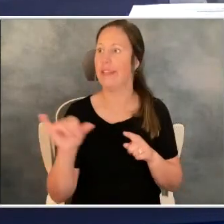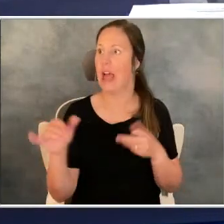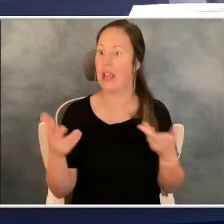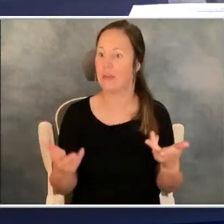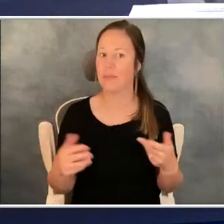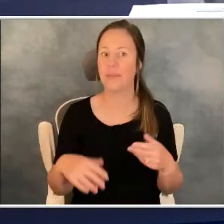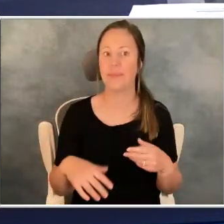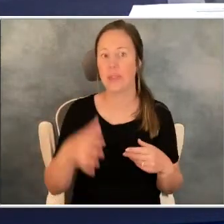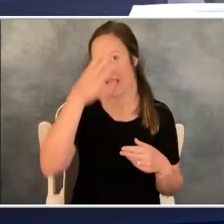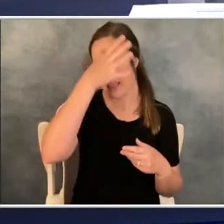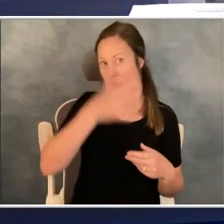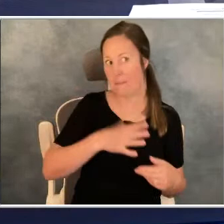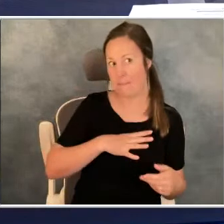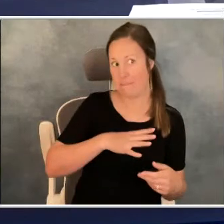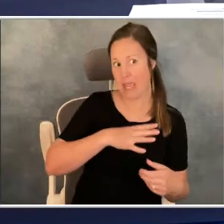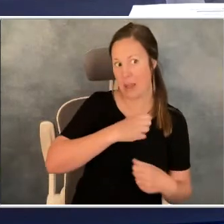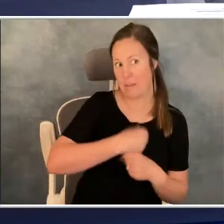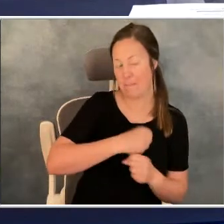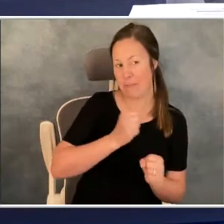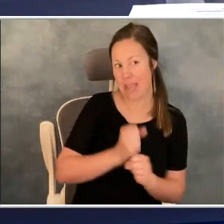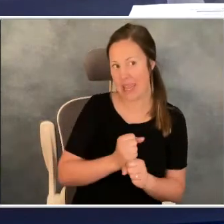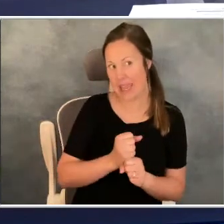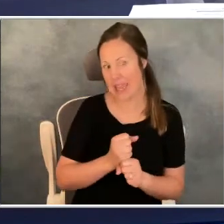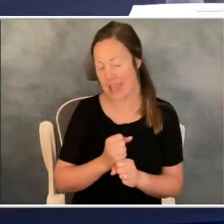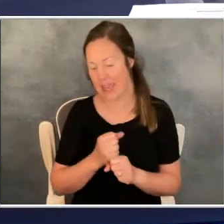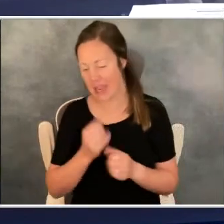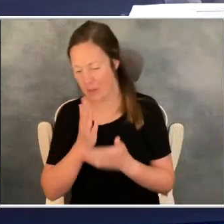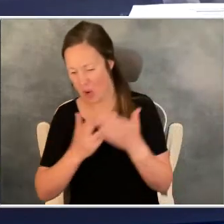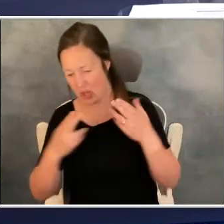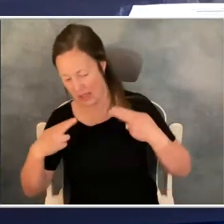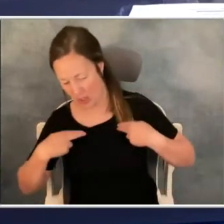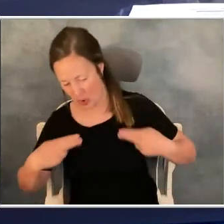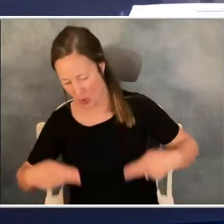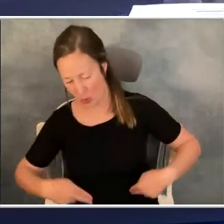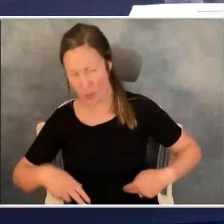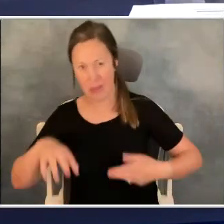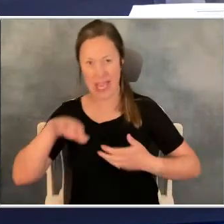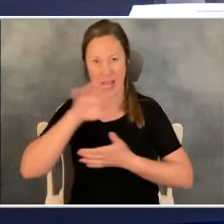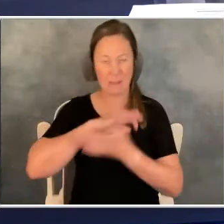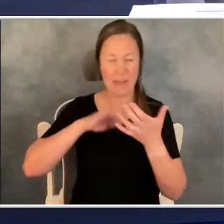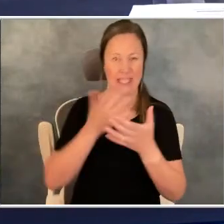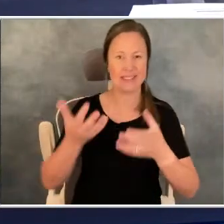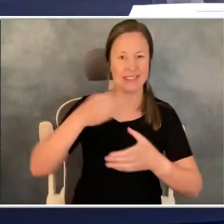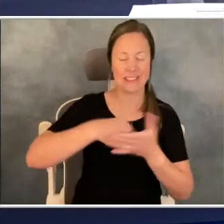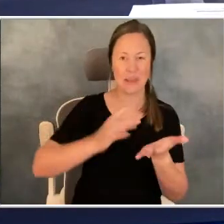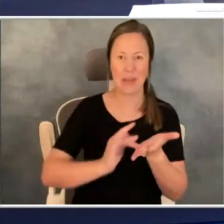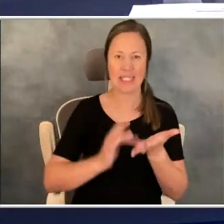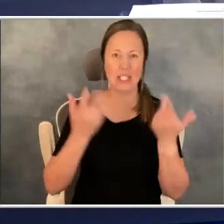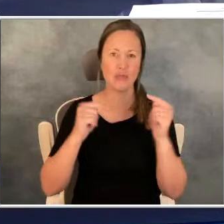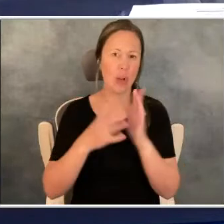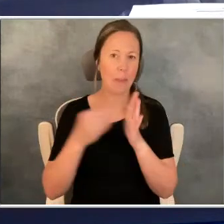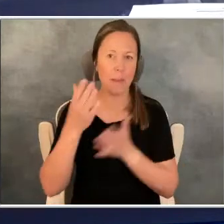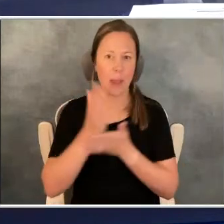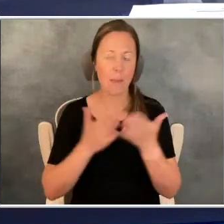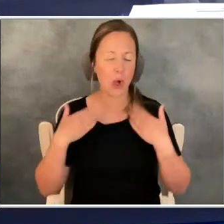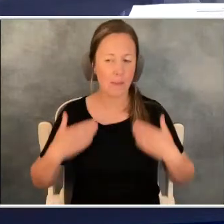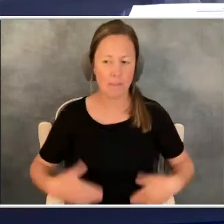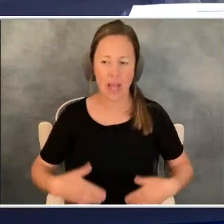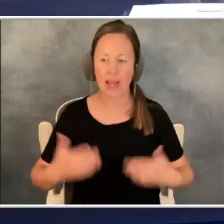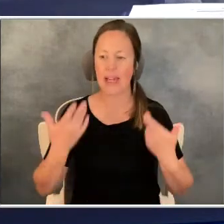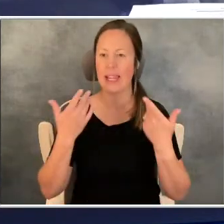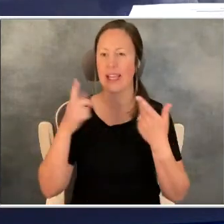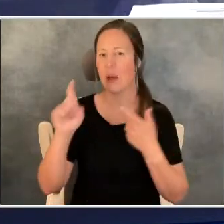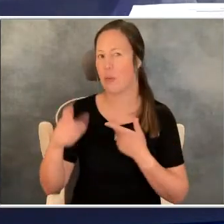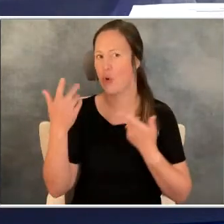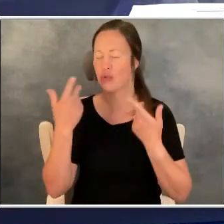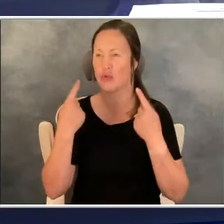partly human. I mean, they're trying to mimic parts of the body that are supposed to be able to control cancer or fight